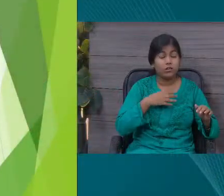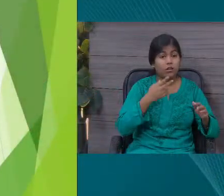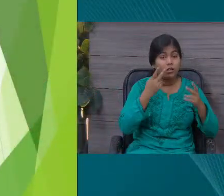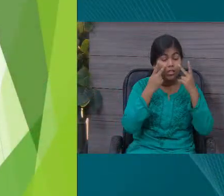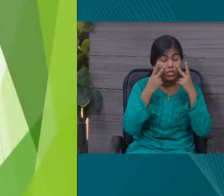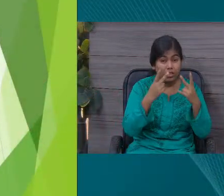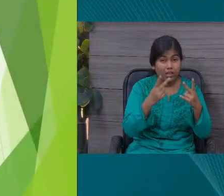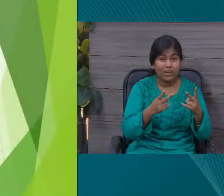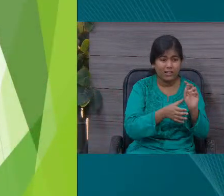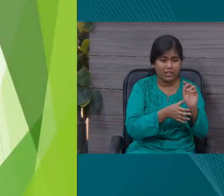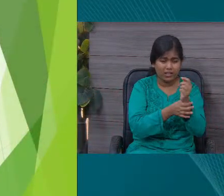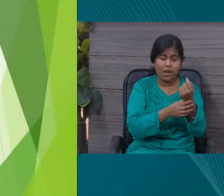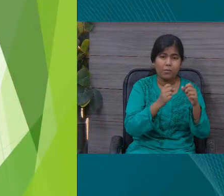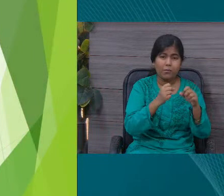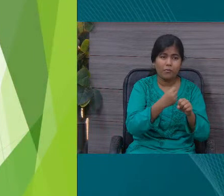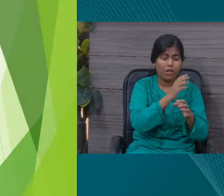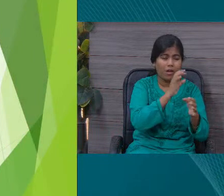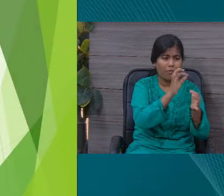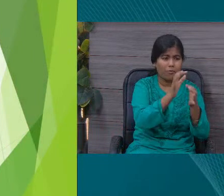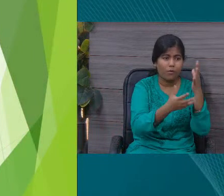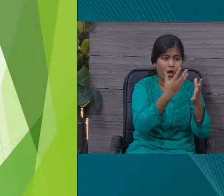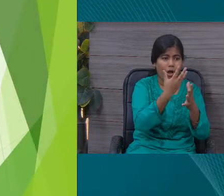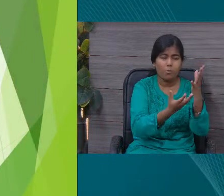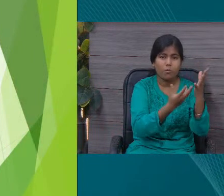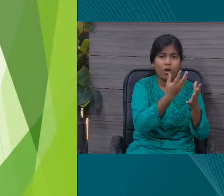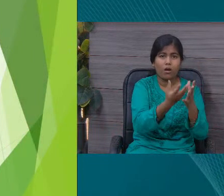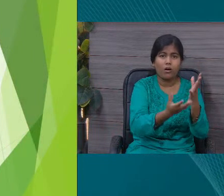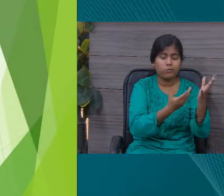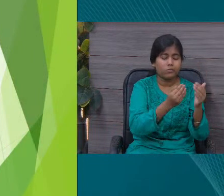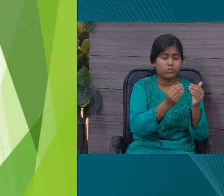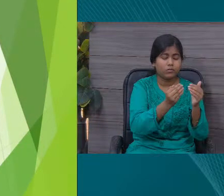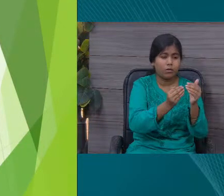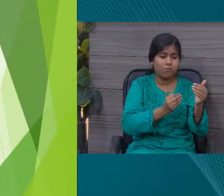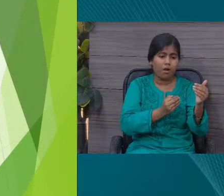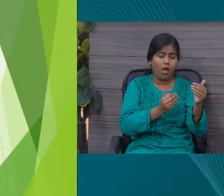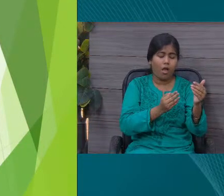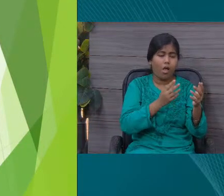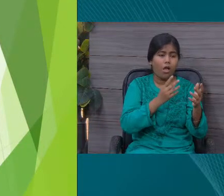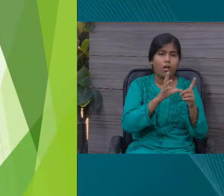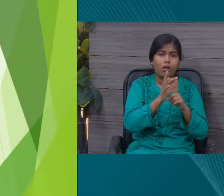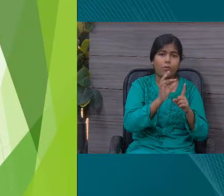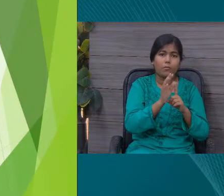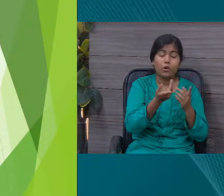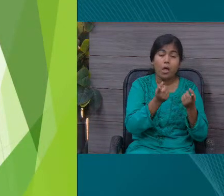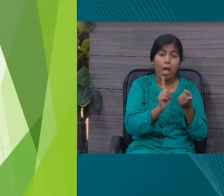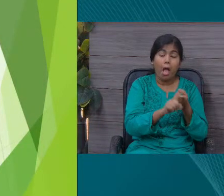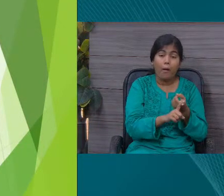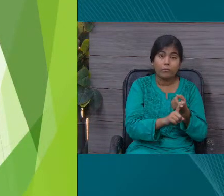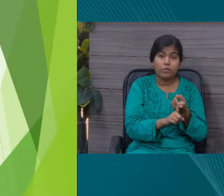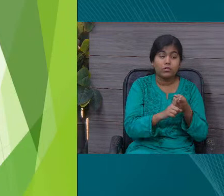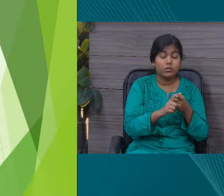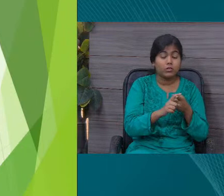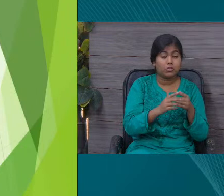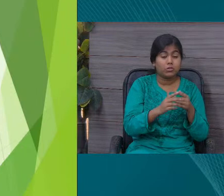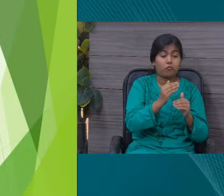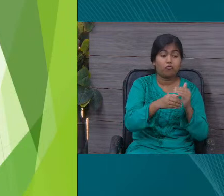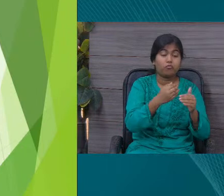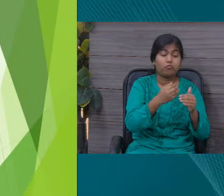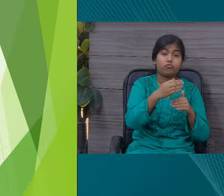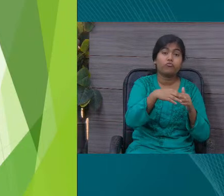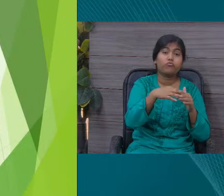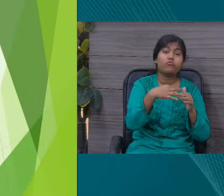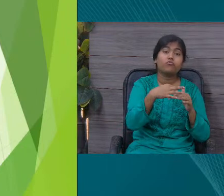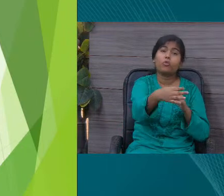furnaces, very hot conditions, and what happens is that as a result they lose their eyesight very early. Okay. And